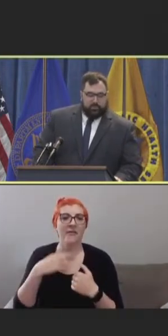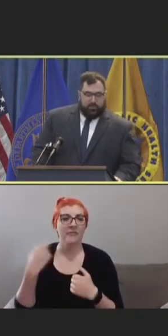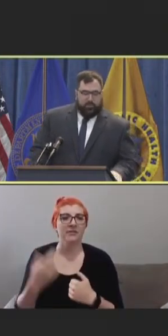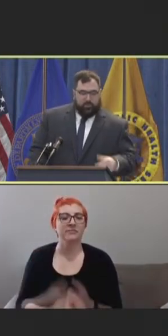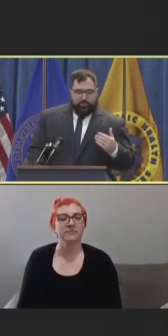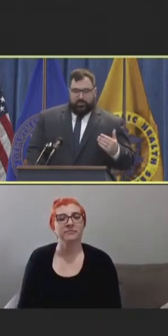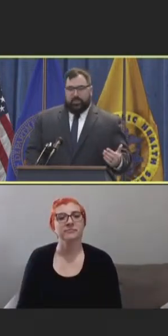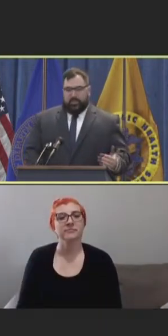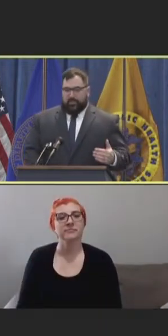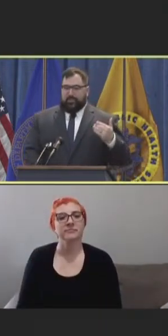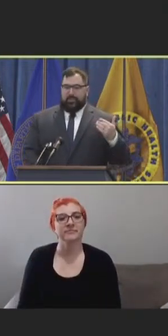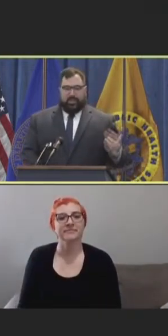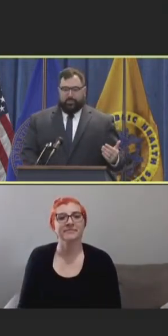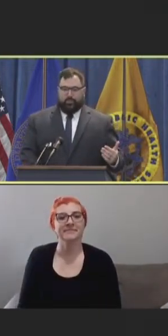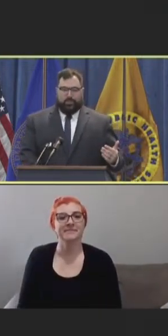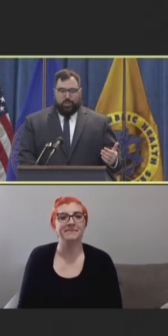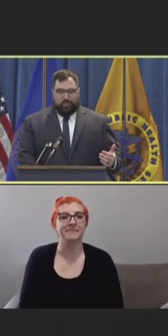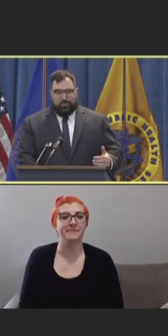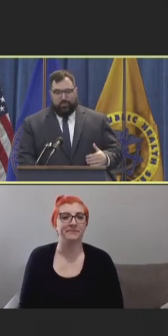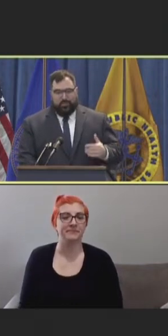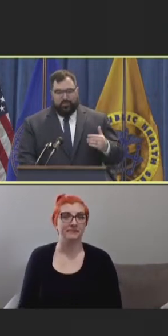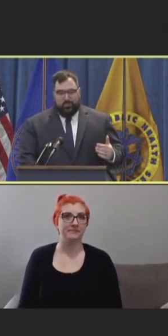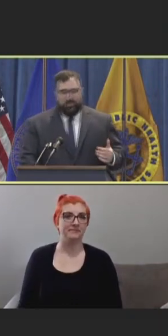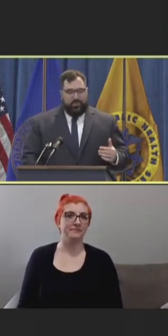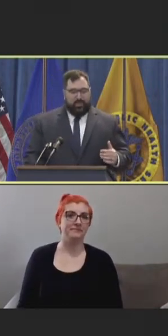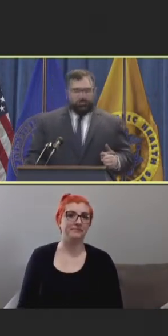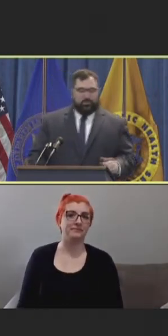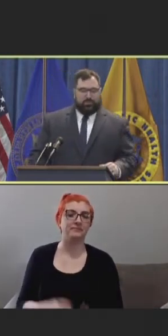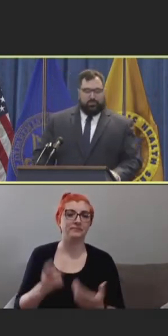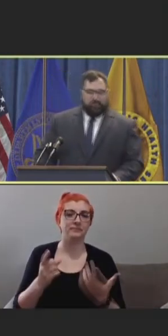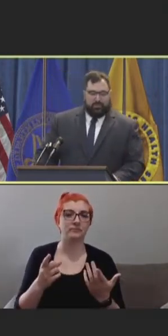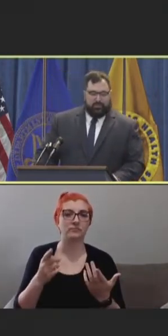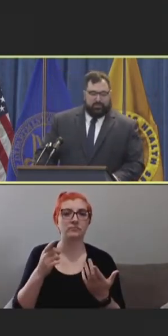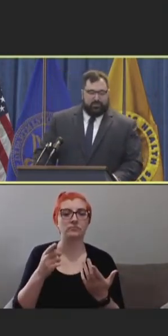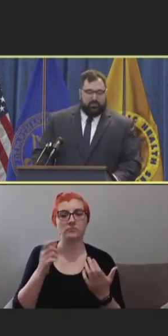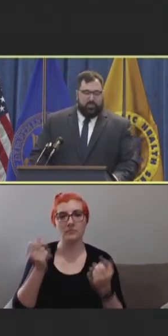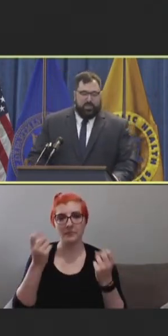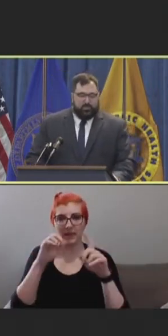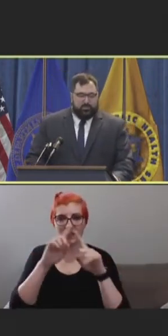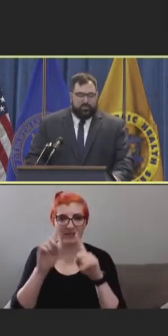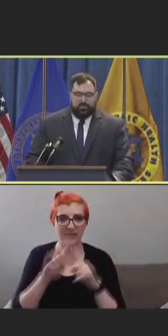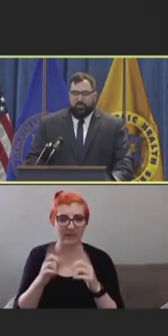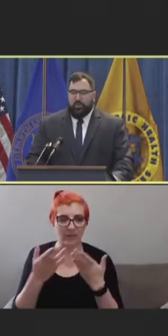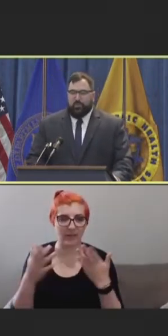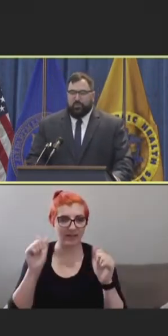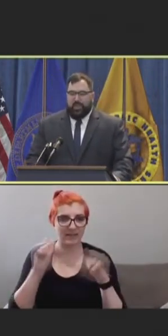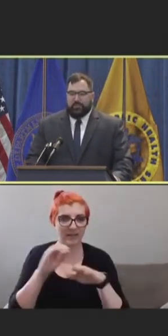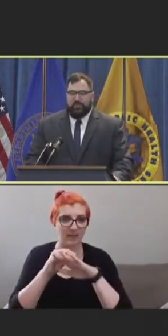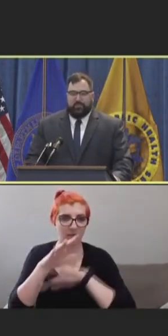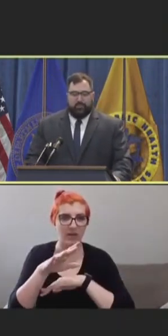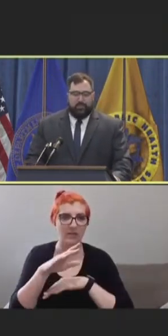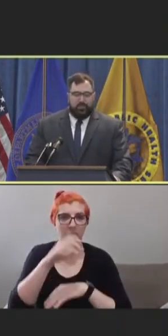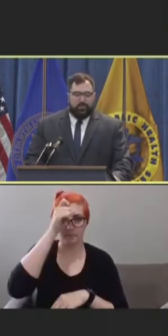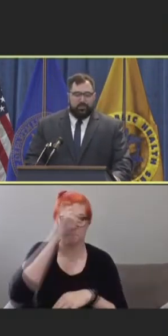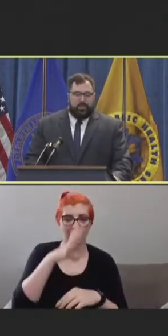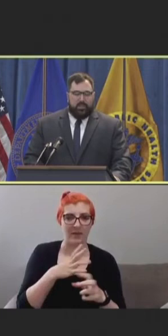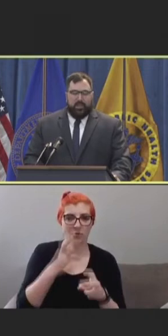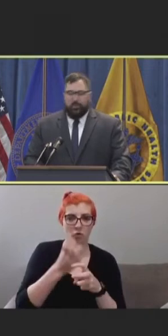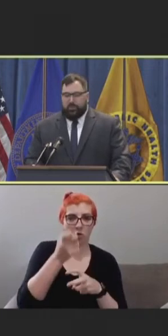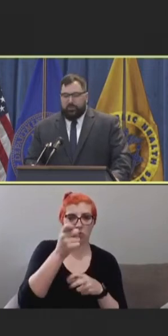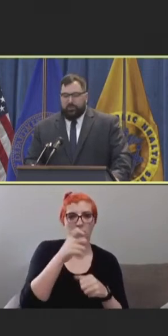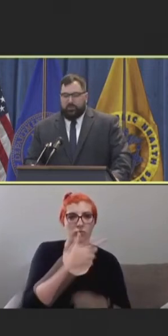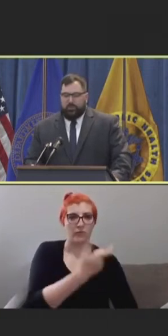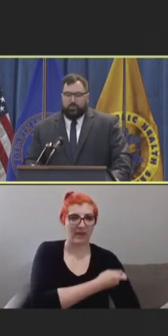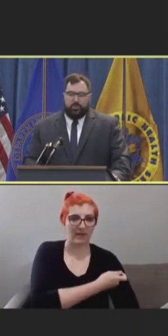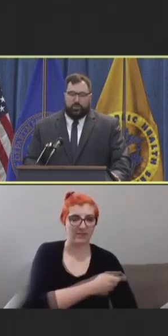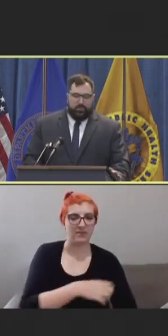And so, again, as has been talked about, many factors can affect this. Males tend to be harder to vaccinate than females.